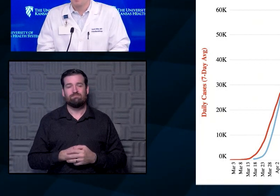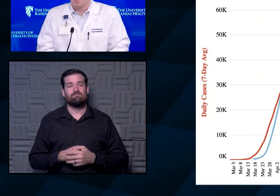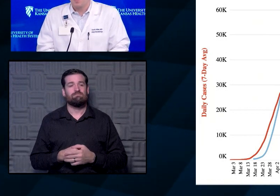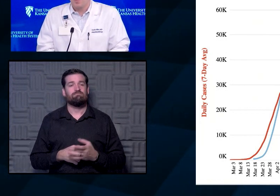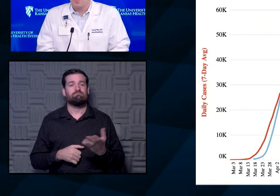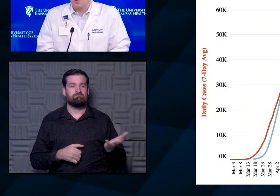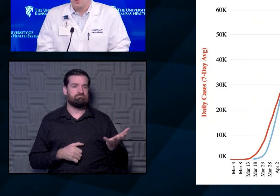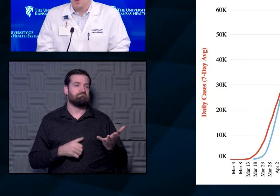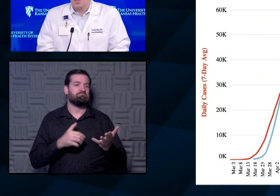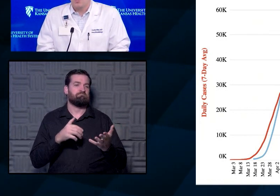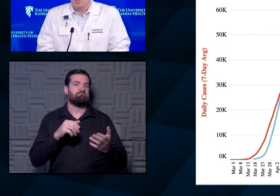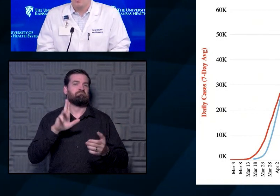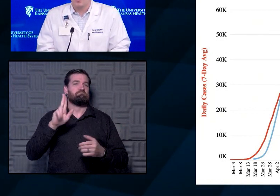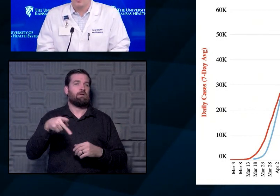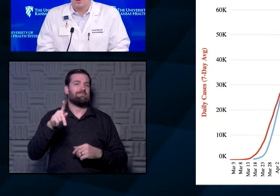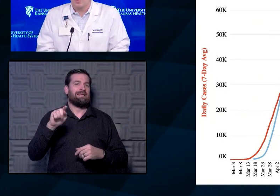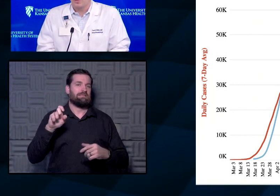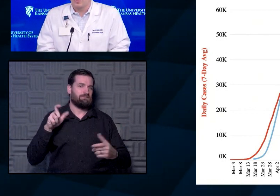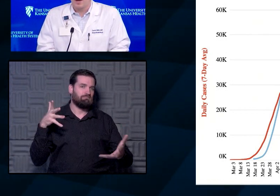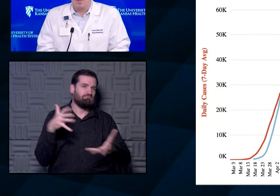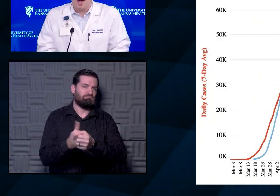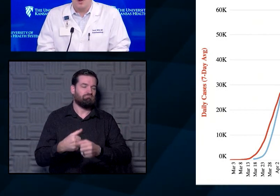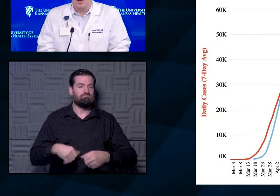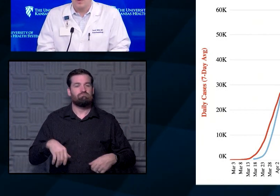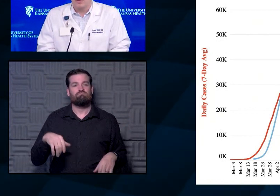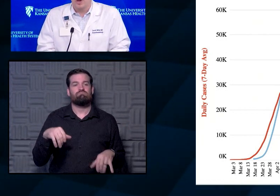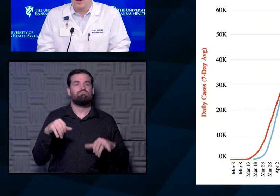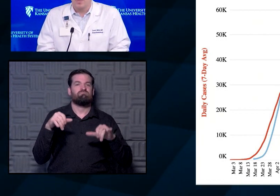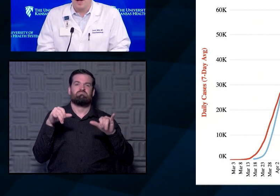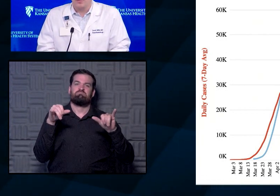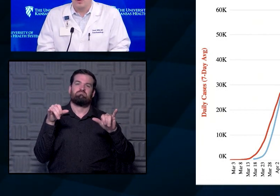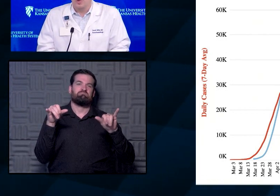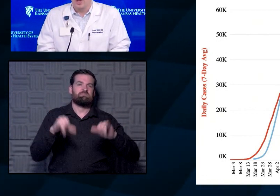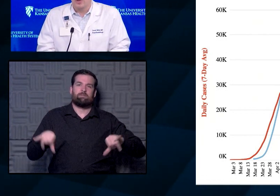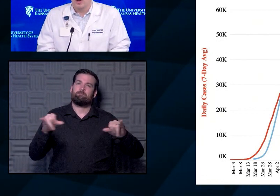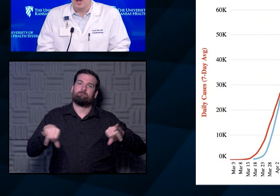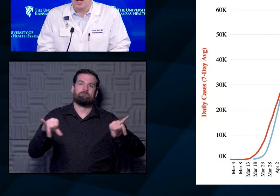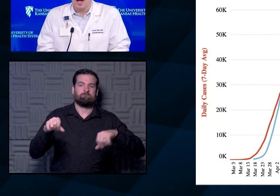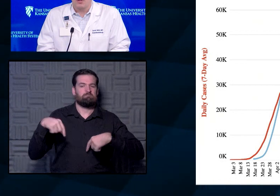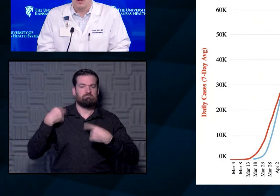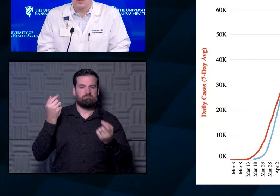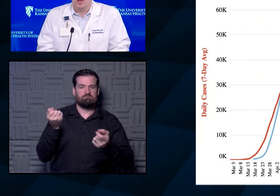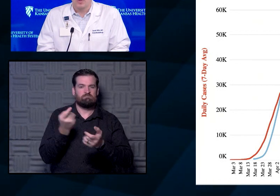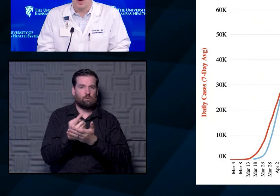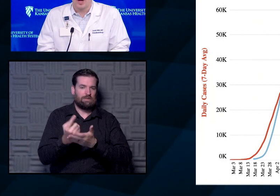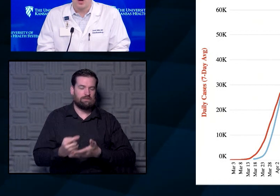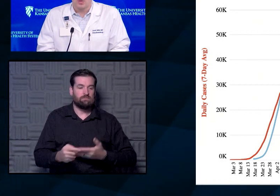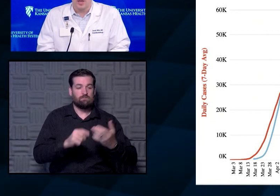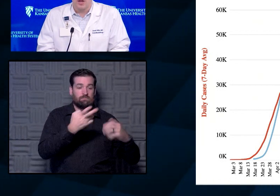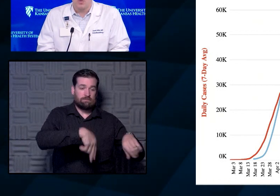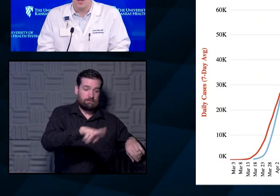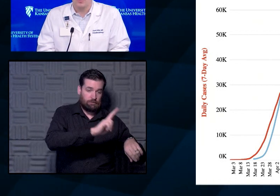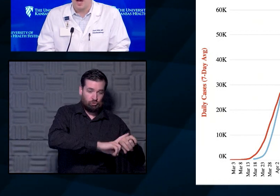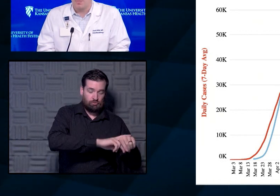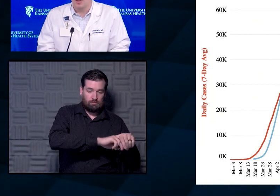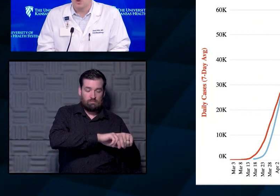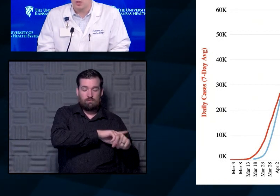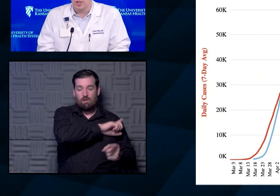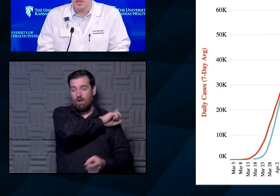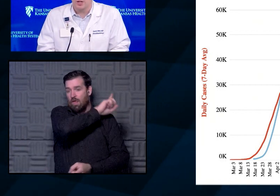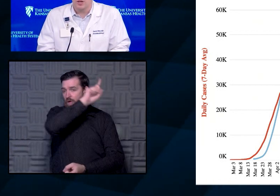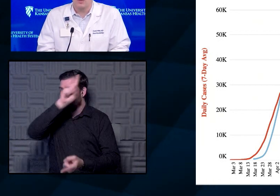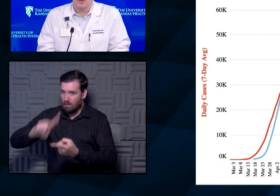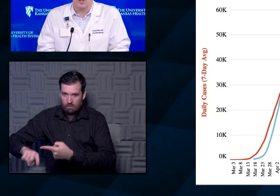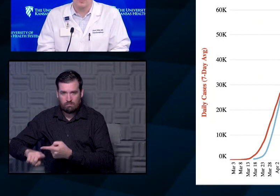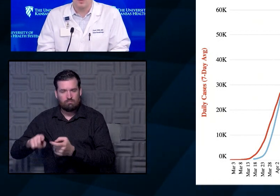is a bit of an update for you. I'm going to start with the same pattern that we've shared the past few weeks, looking at national trends, working all the way down to what has happened